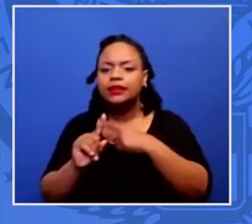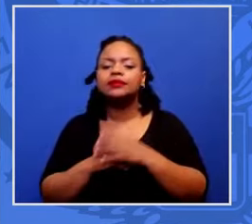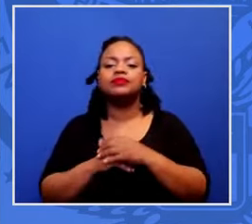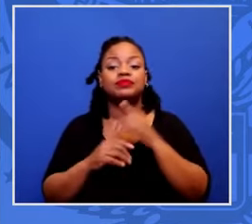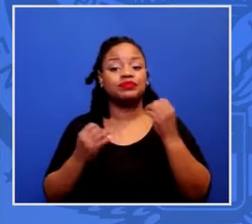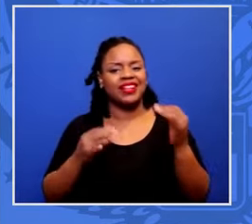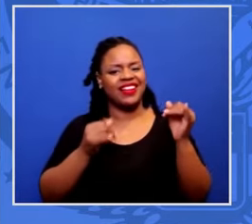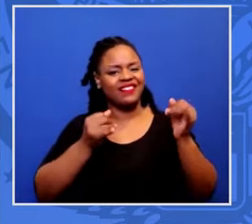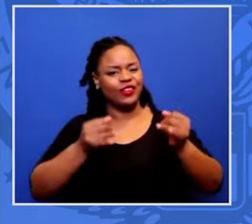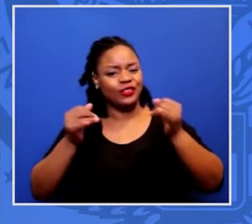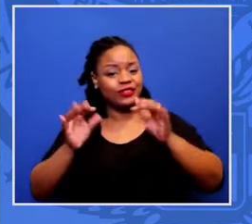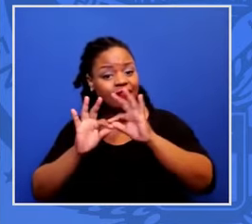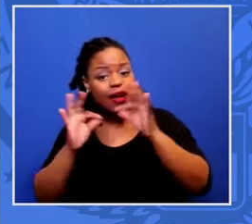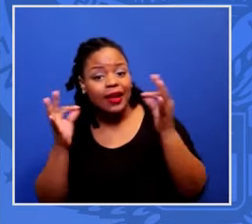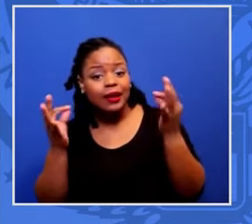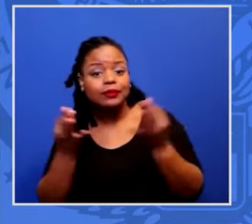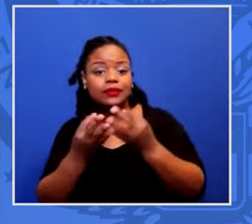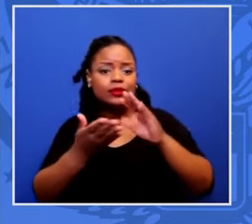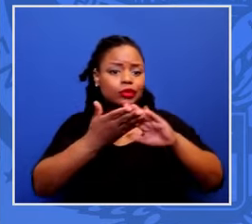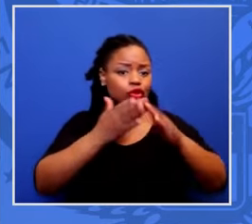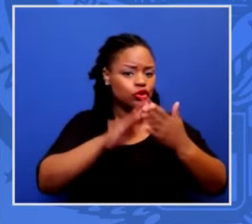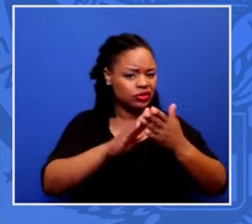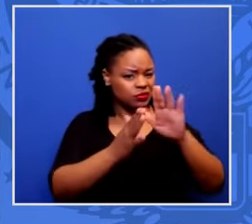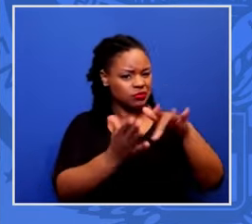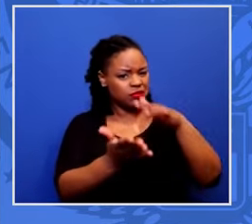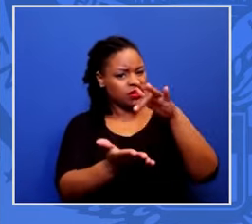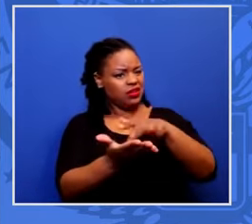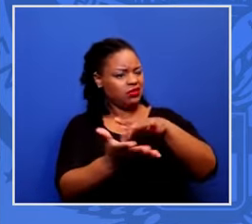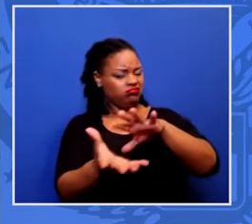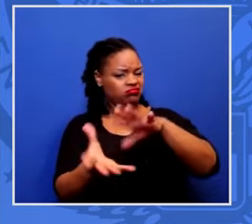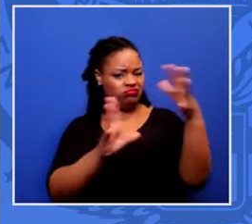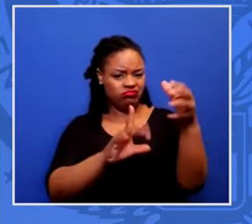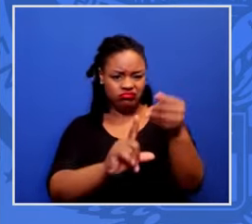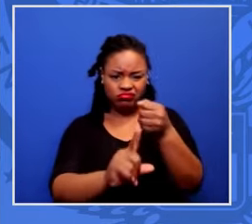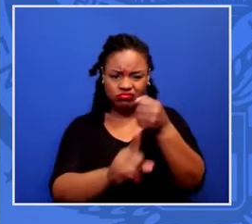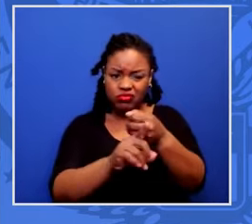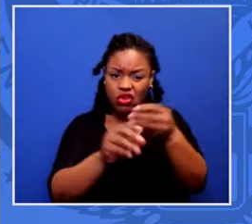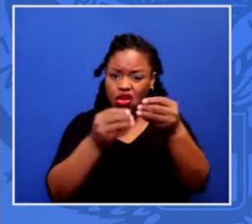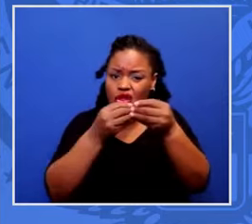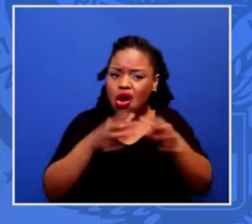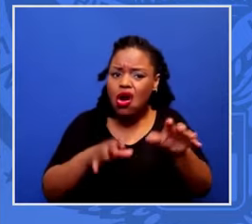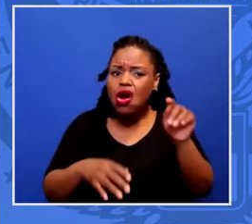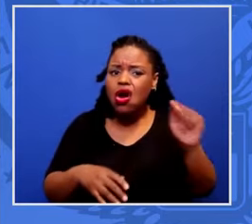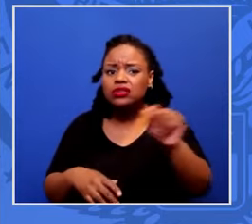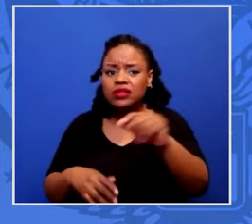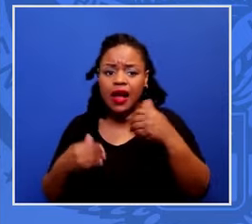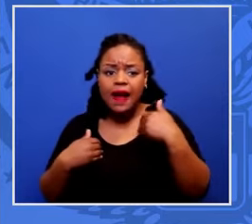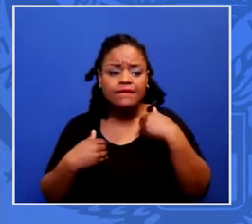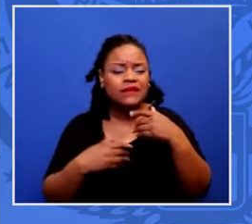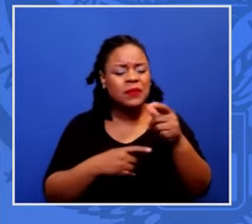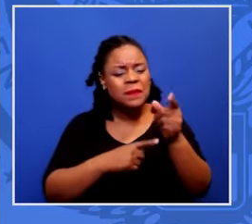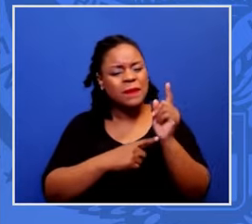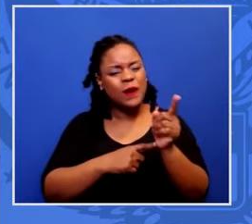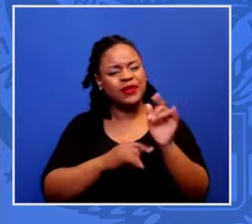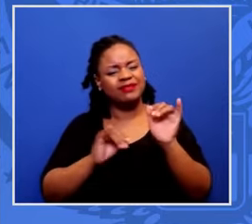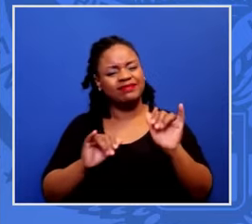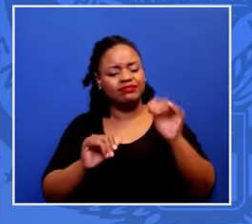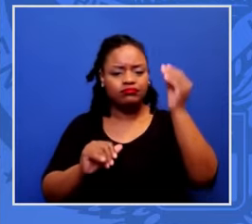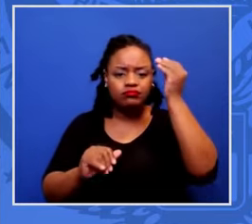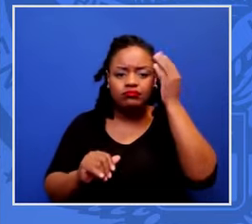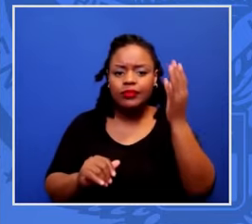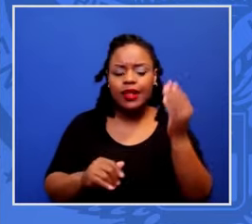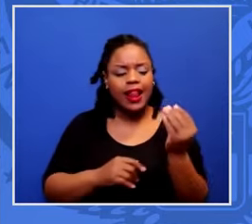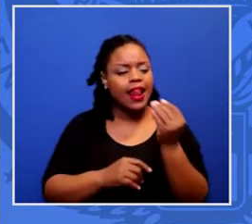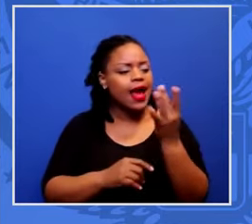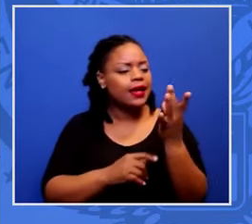the midst of devastation and loss, there were moments when the flickering light pointed us toward a brighter future.